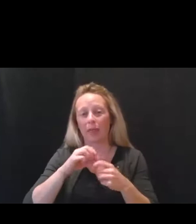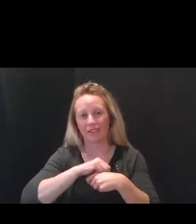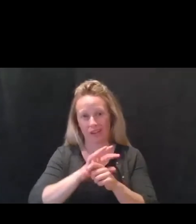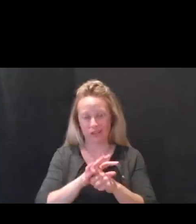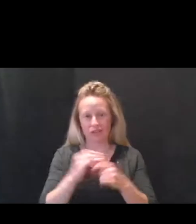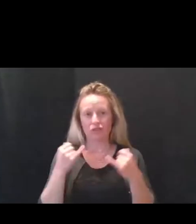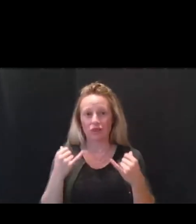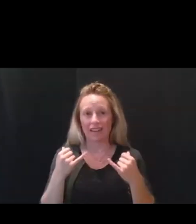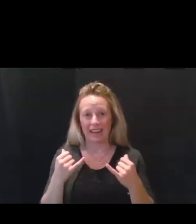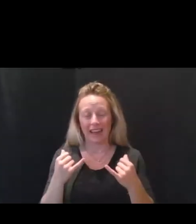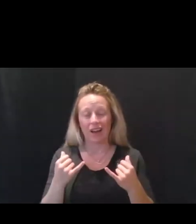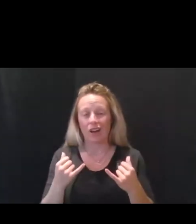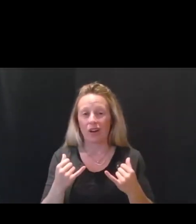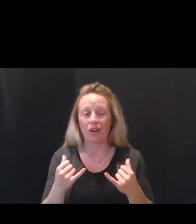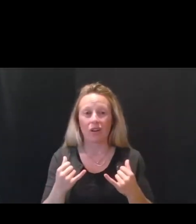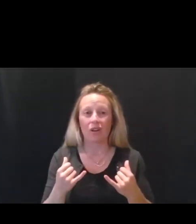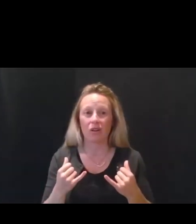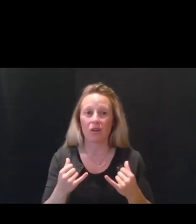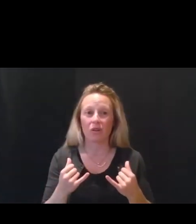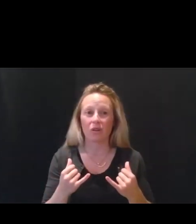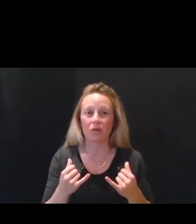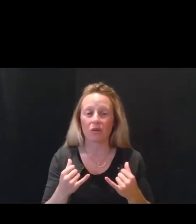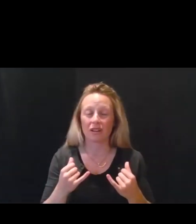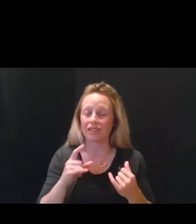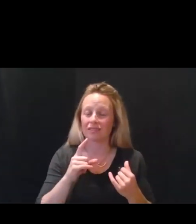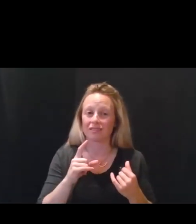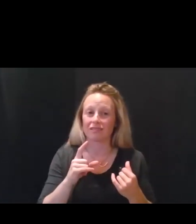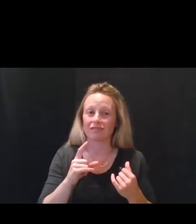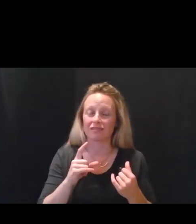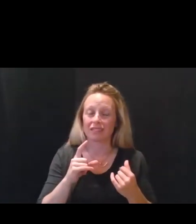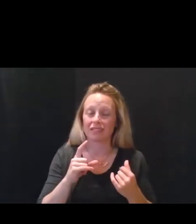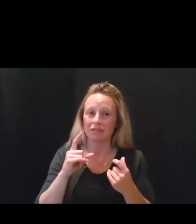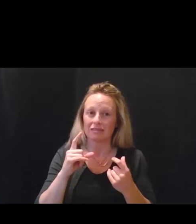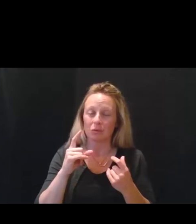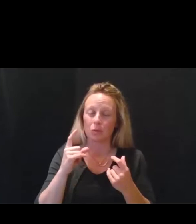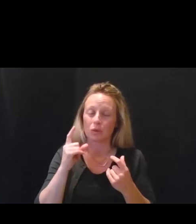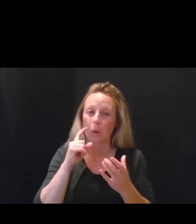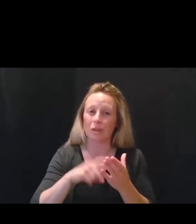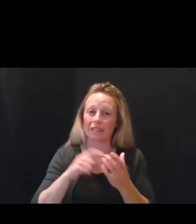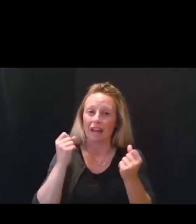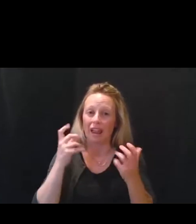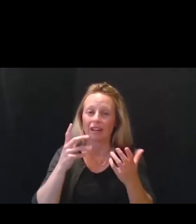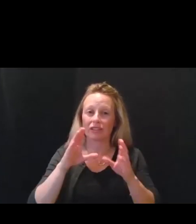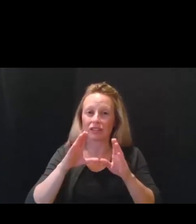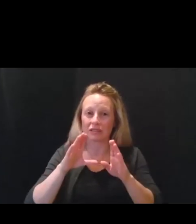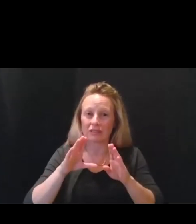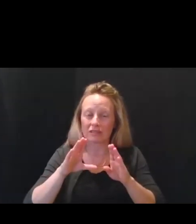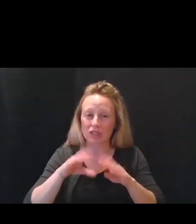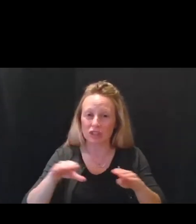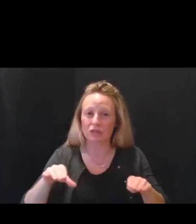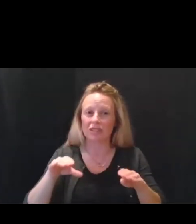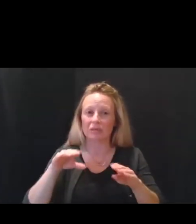our understanding and our knowledge of this virus is very limited. We are seeing a lot of pediatric patients coming back positive,